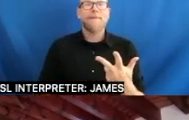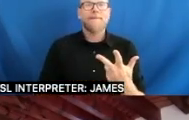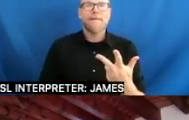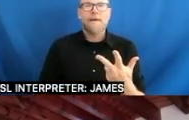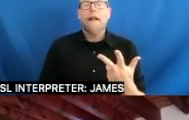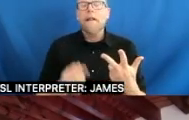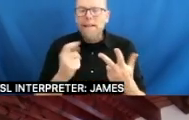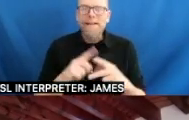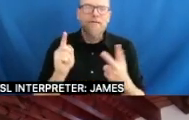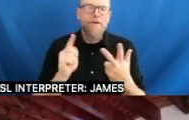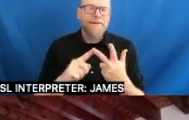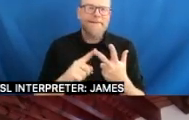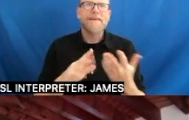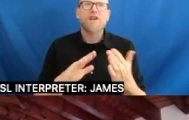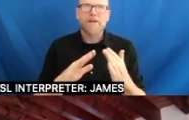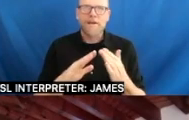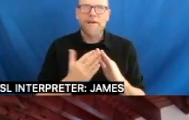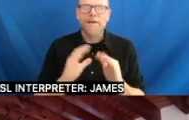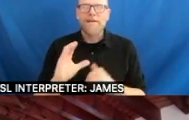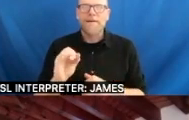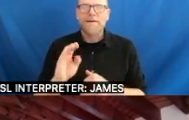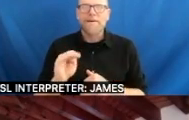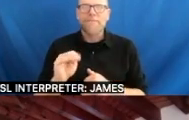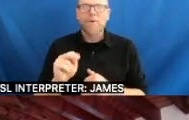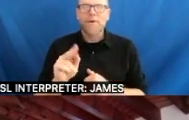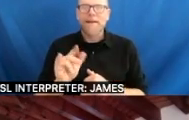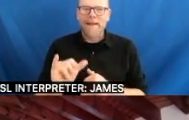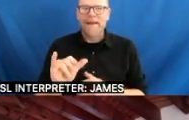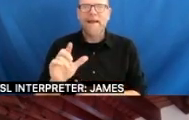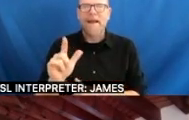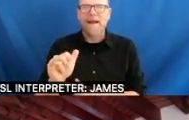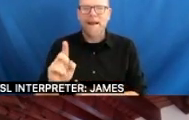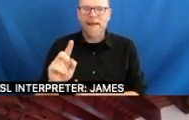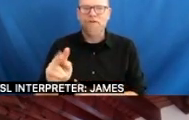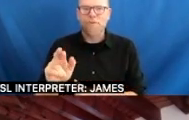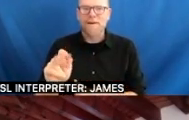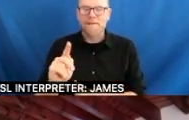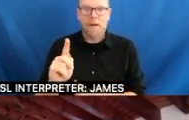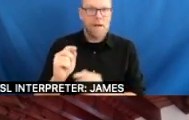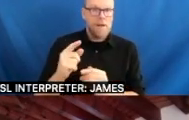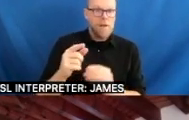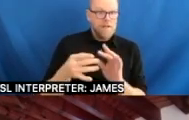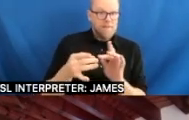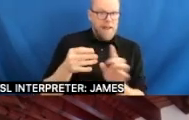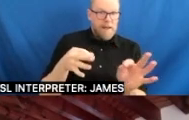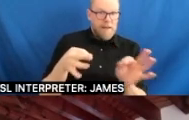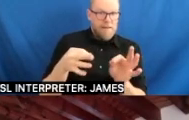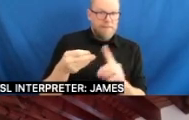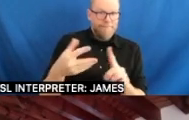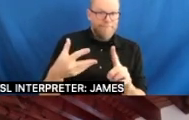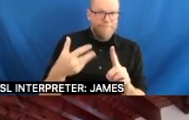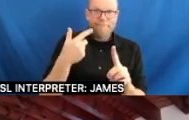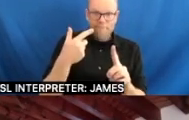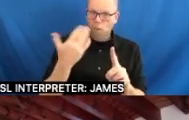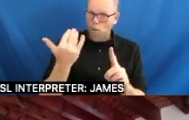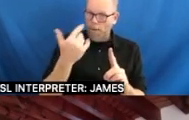little bit different, is the community land trust. So I'm bringing it up here in this context because a lot of people, a lot of clients, when